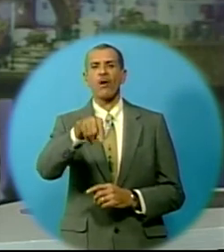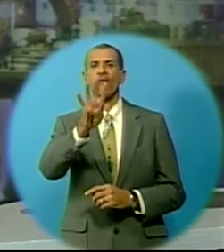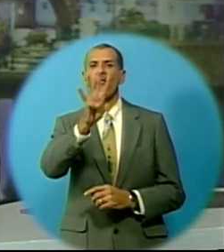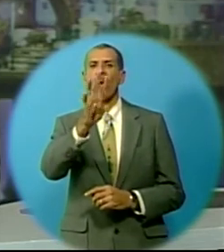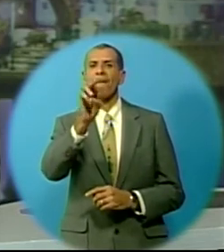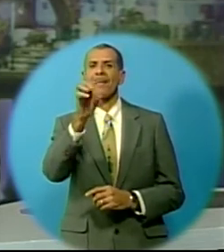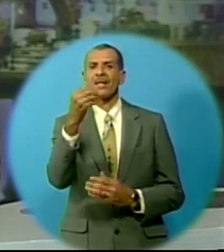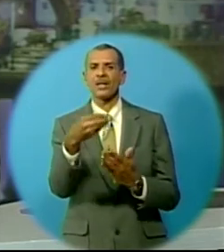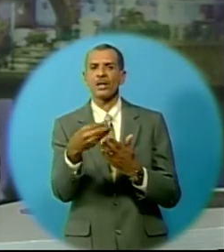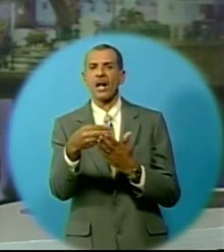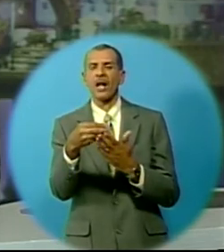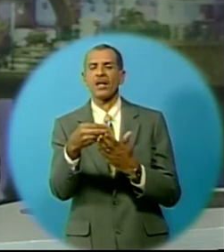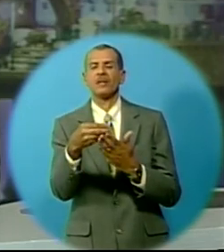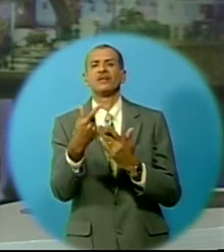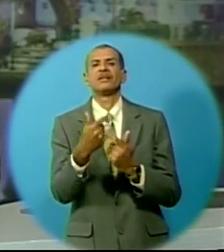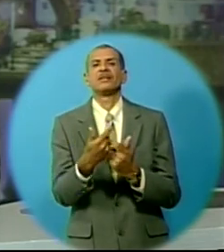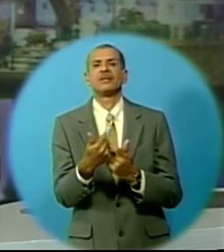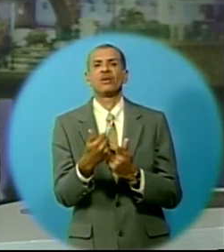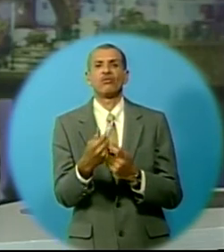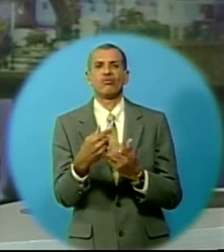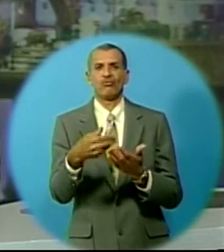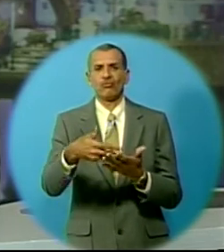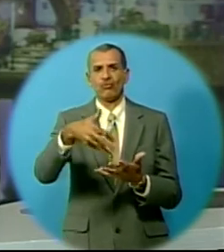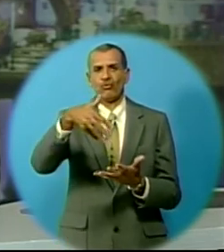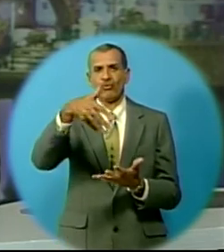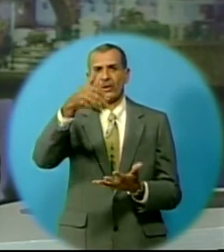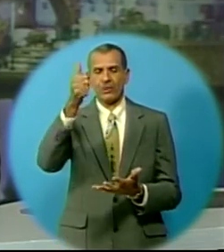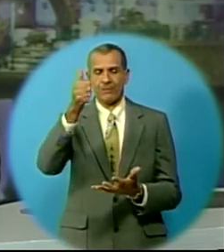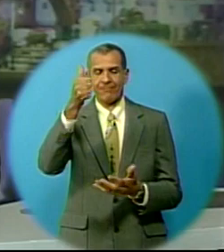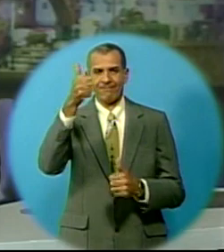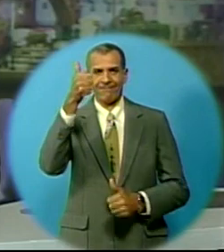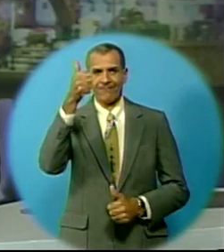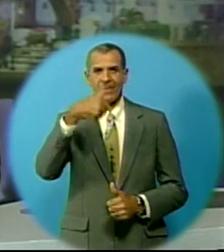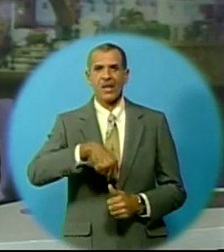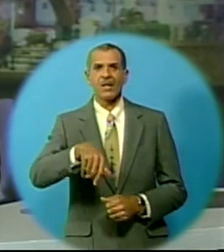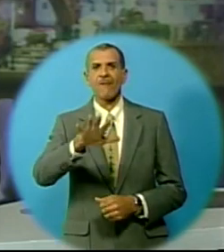That's because the super lotto jackpot of